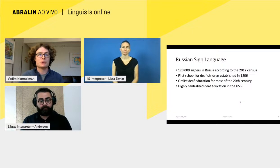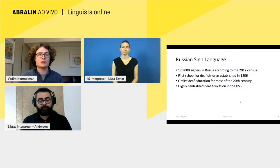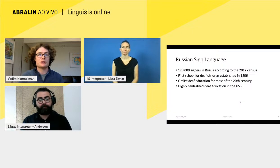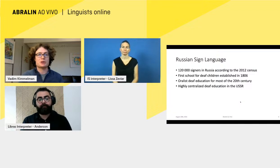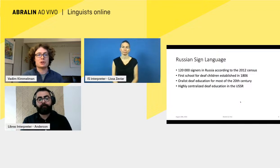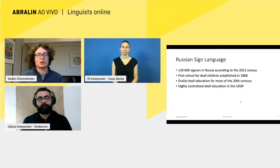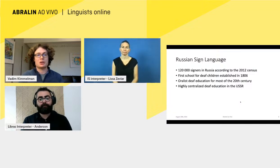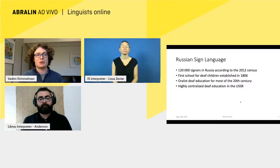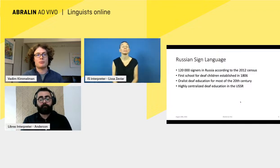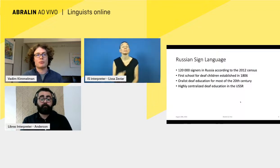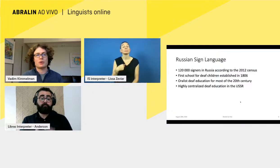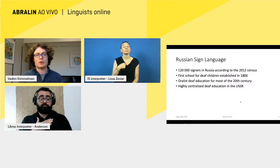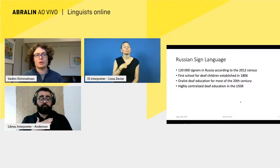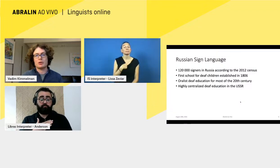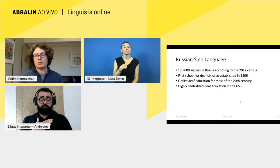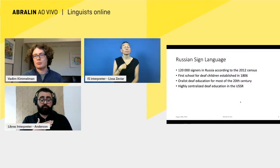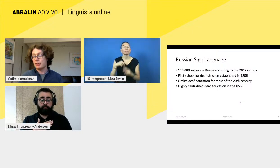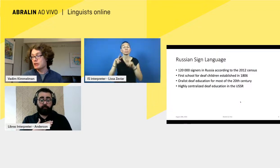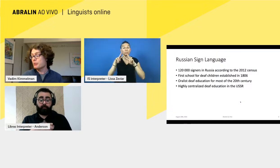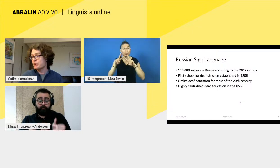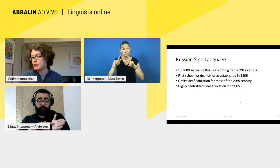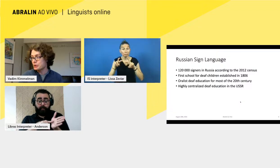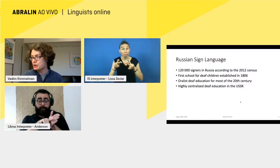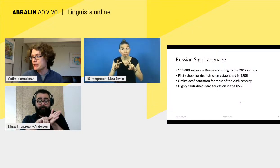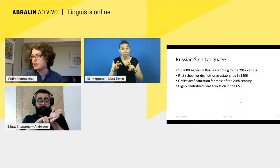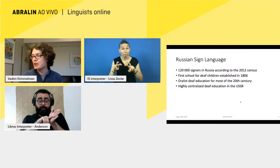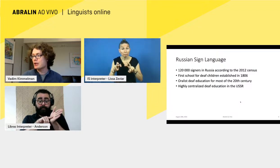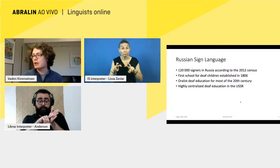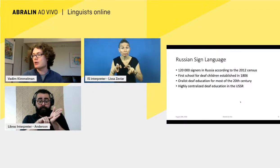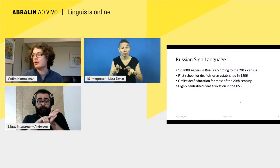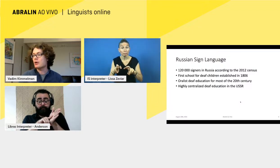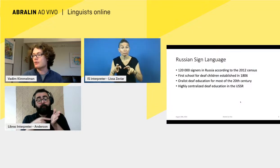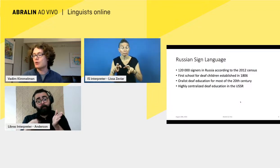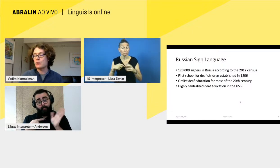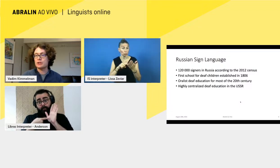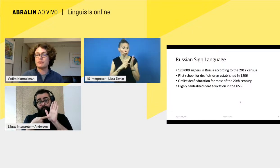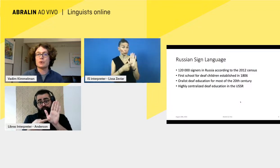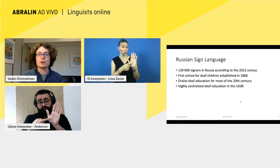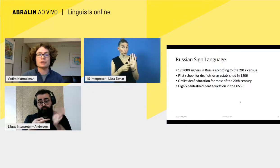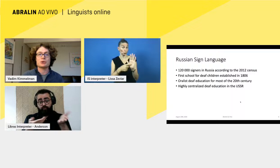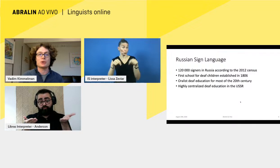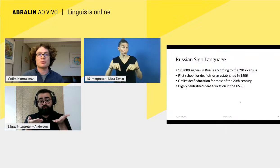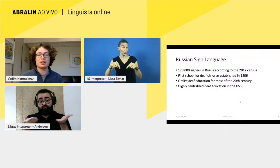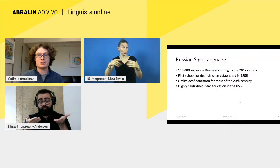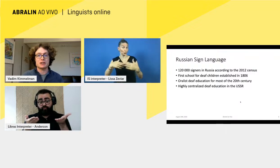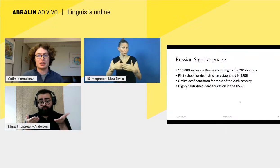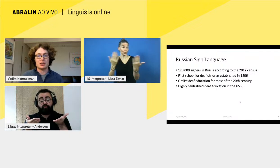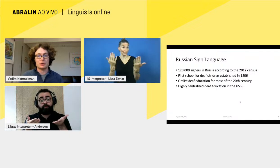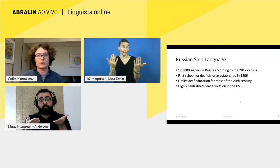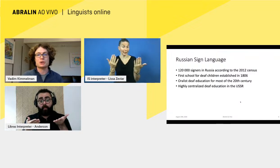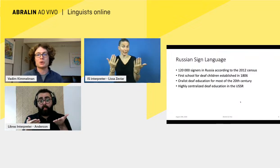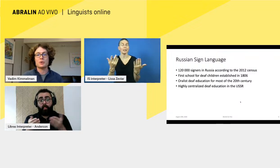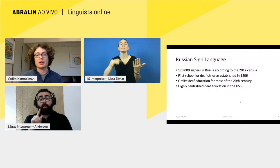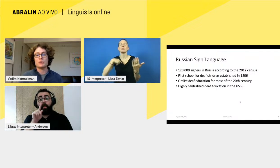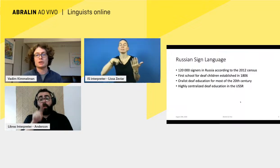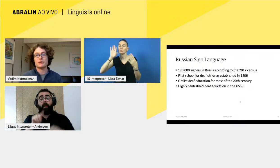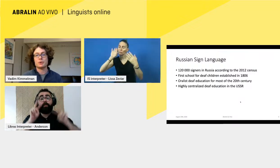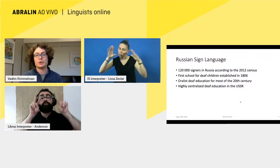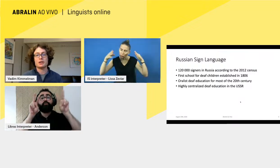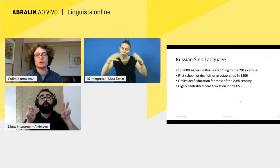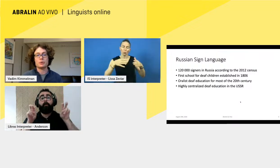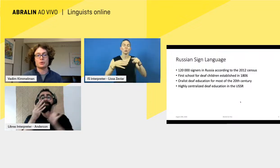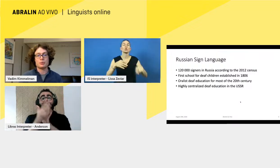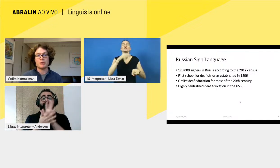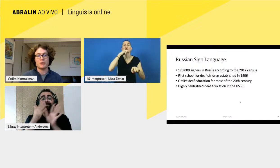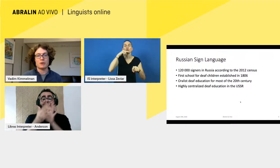My research that I present today is focused on Russian Sign Language, so I will